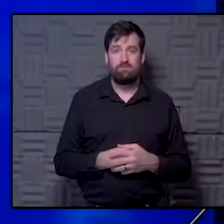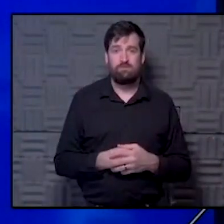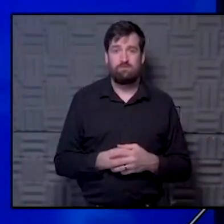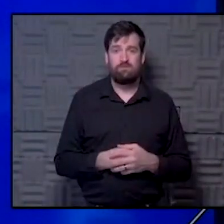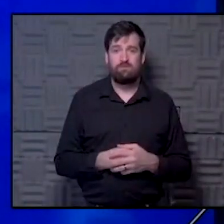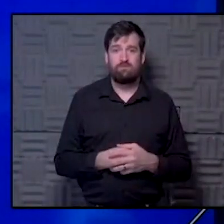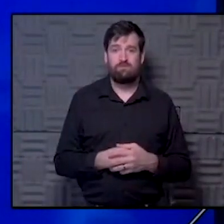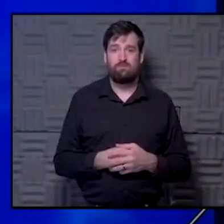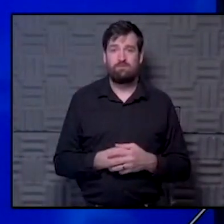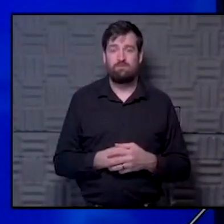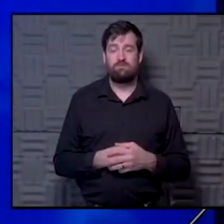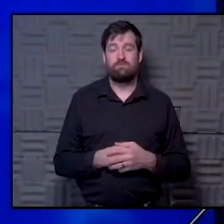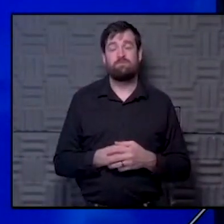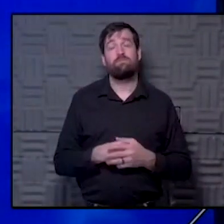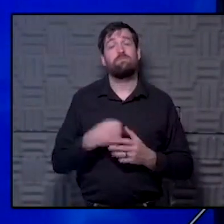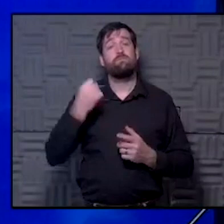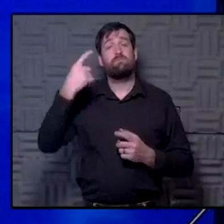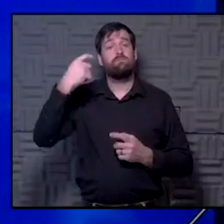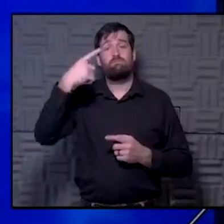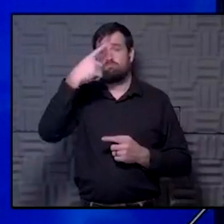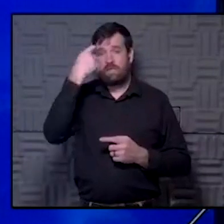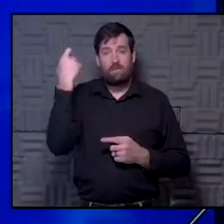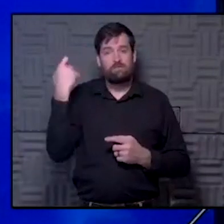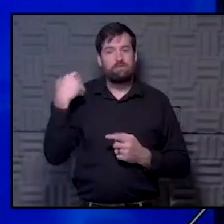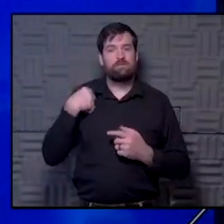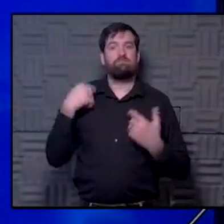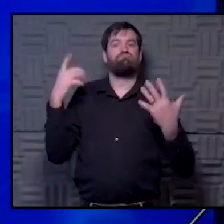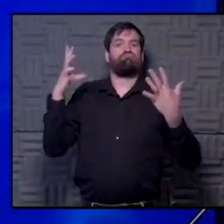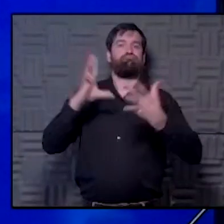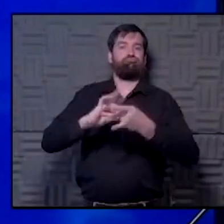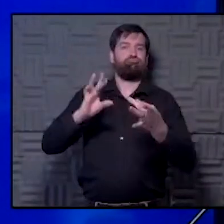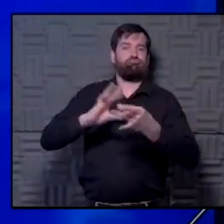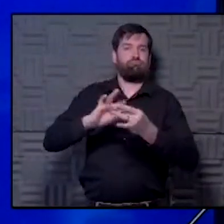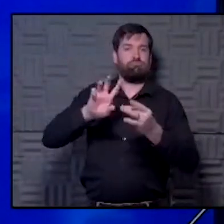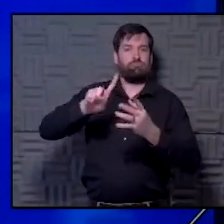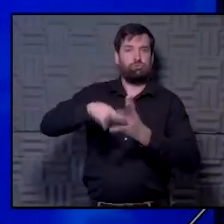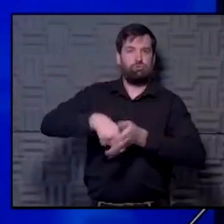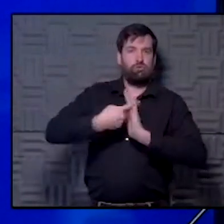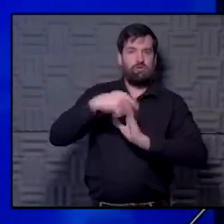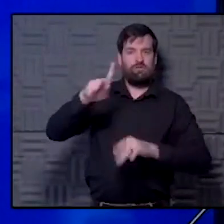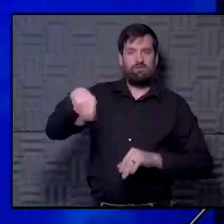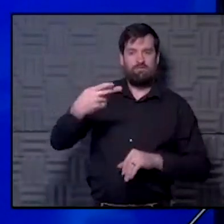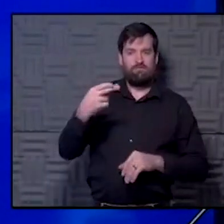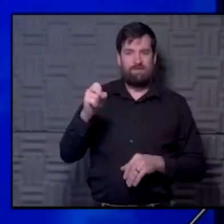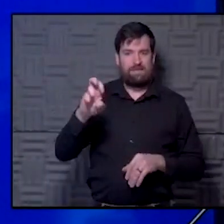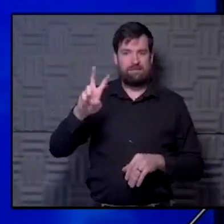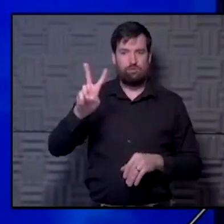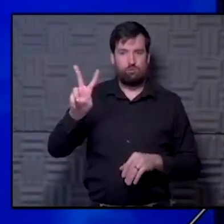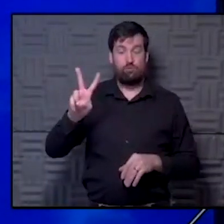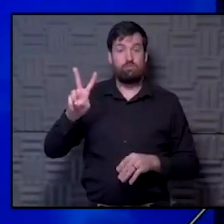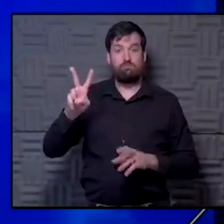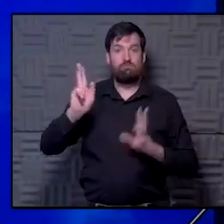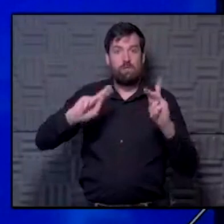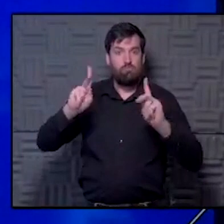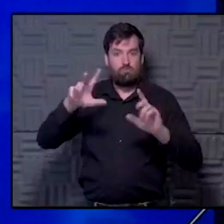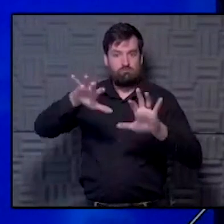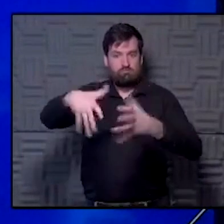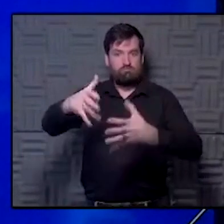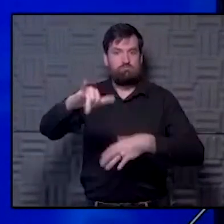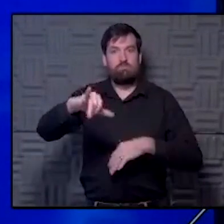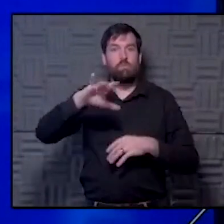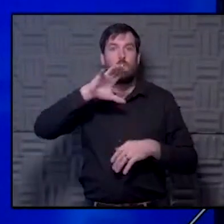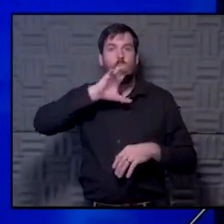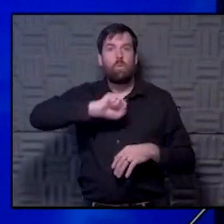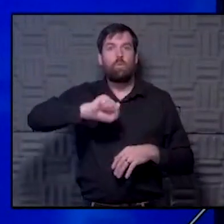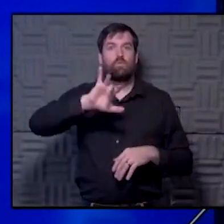so because we've said we're now starting phase 2, I think even those in that population, right, an 87-year-old